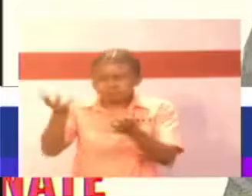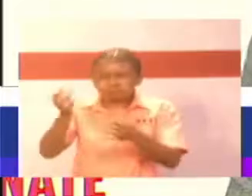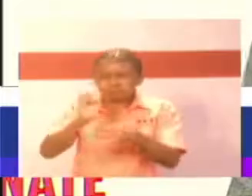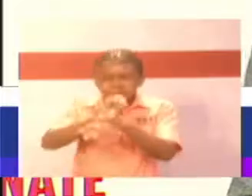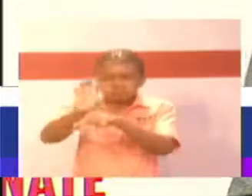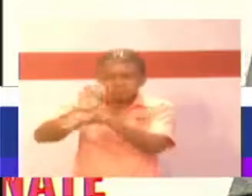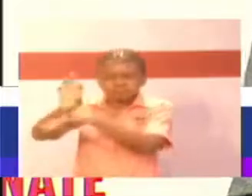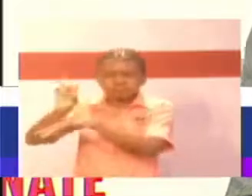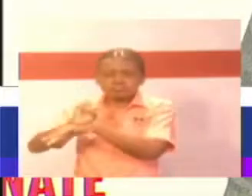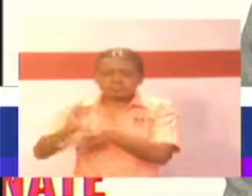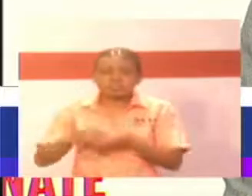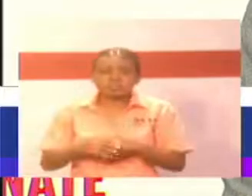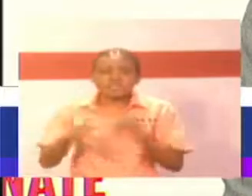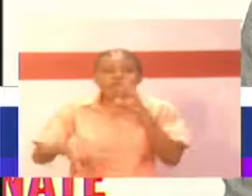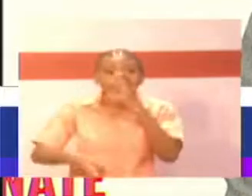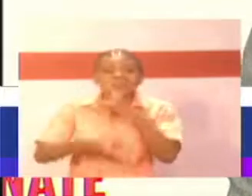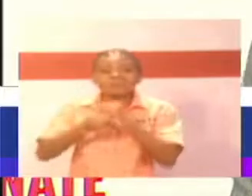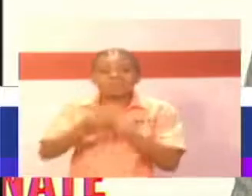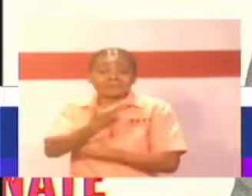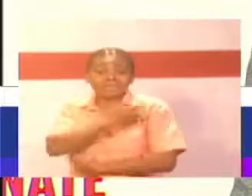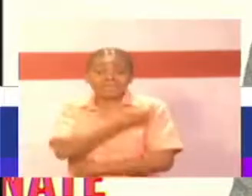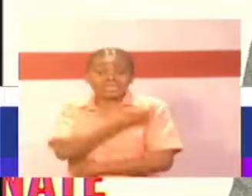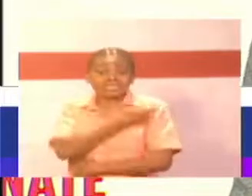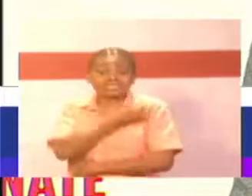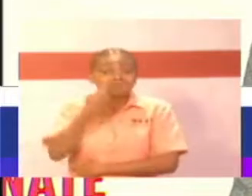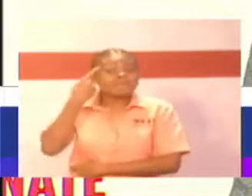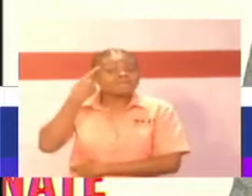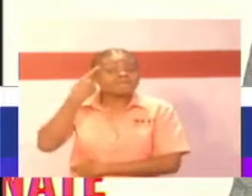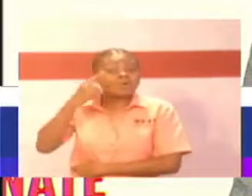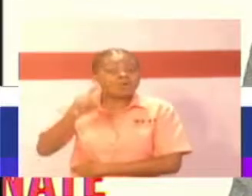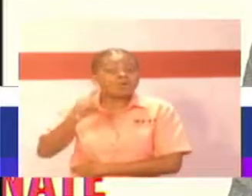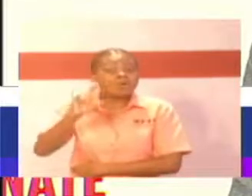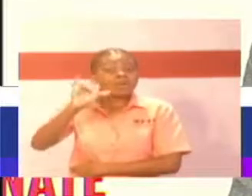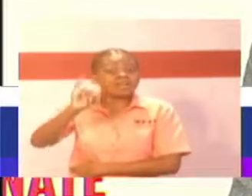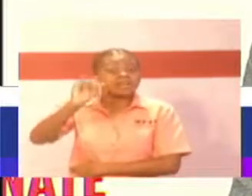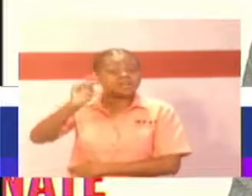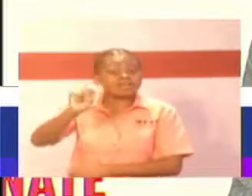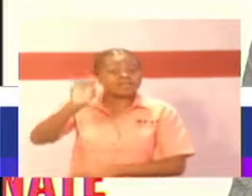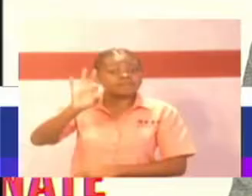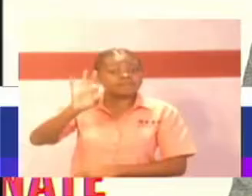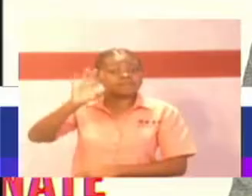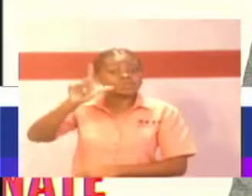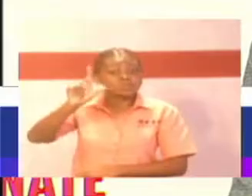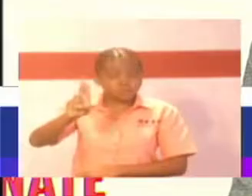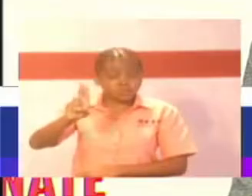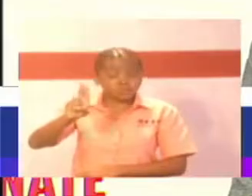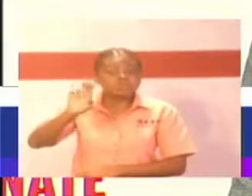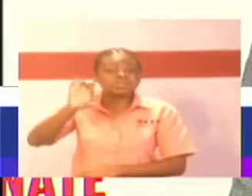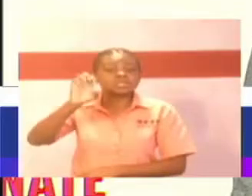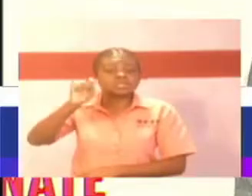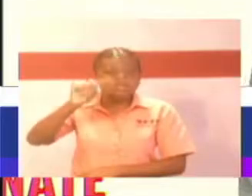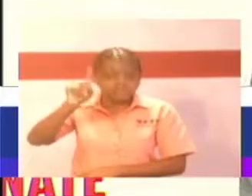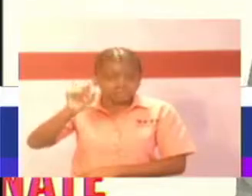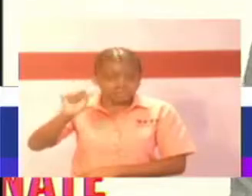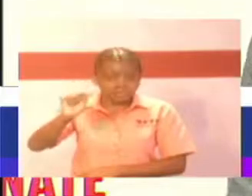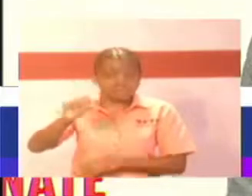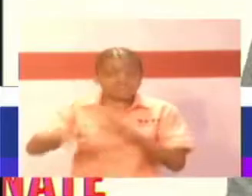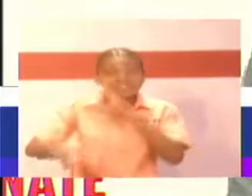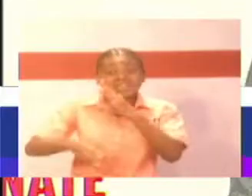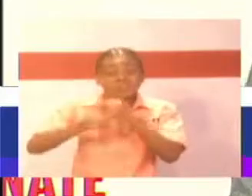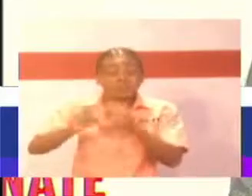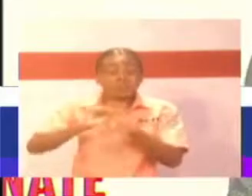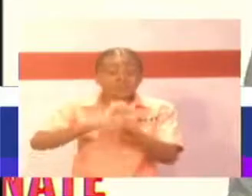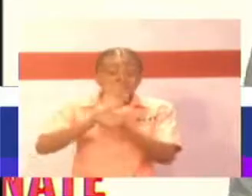vaccination against influenza and COVID-19 will also be available. So you may be